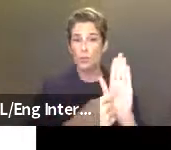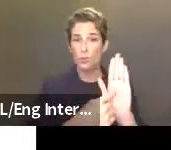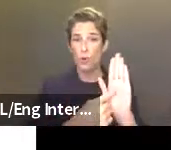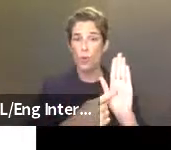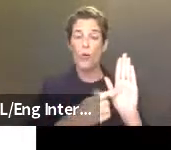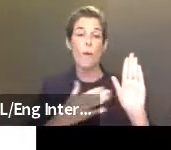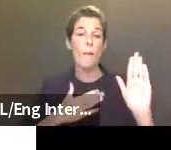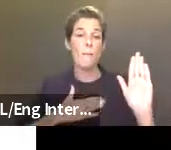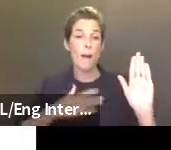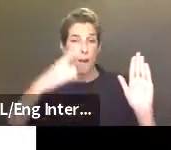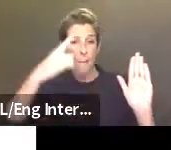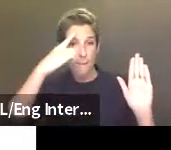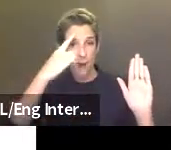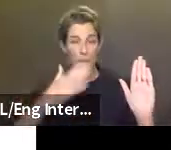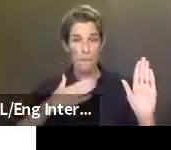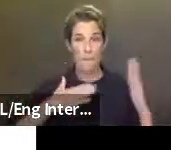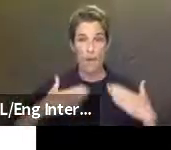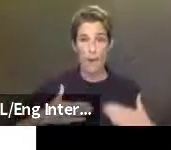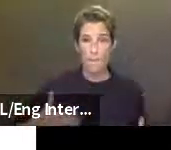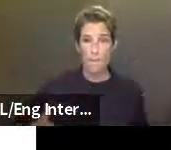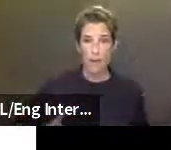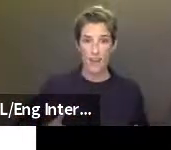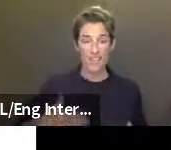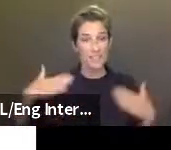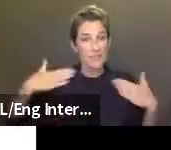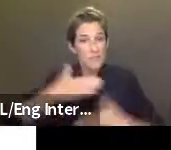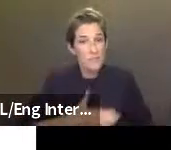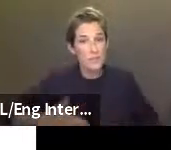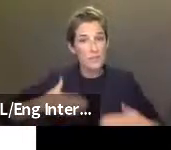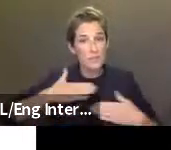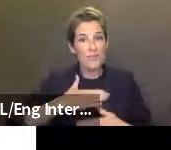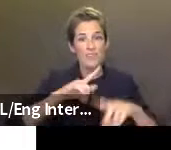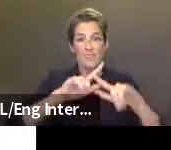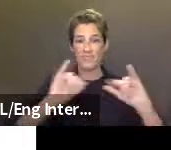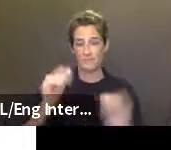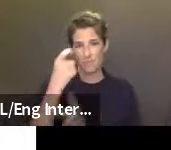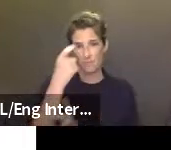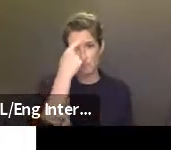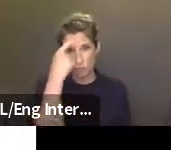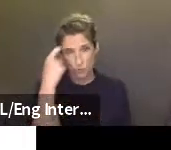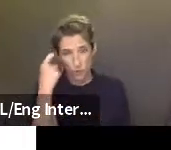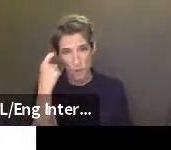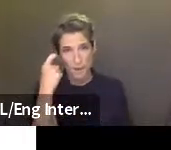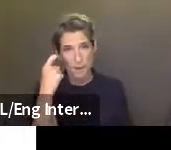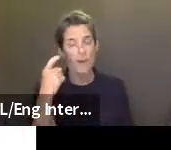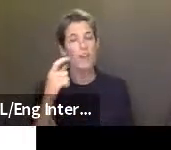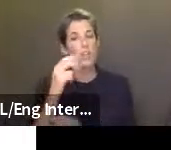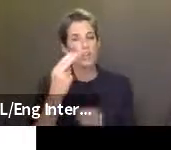and body's amusements and trauma helped me envision my experiences in tangible artistic